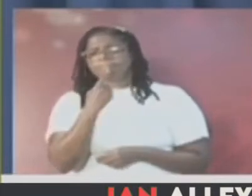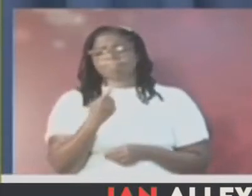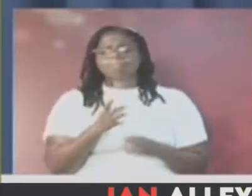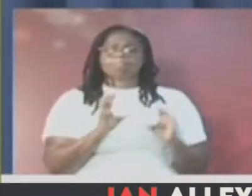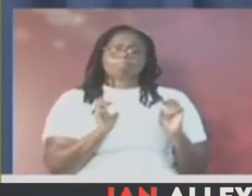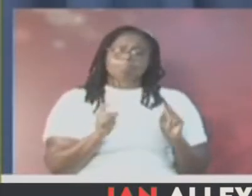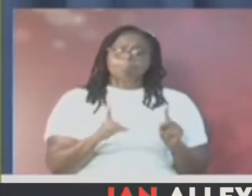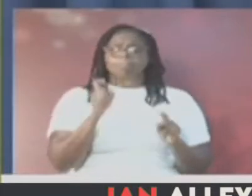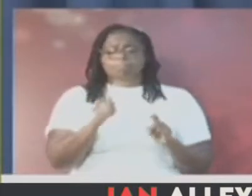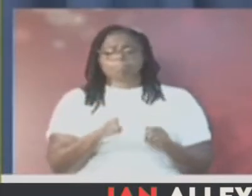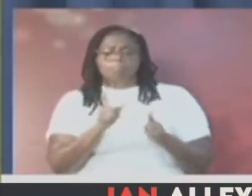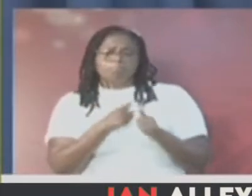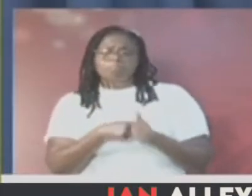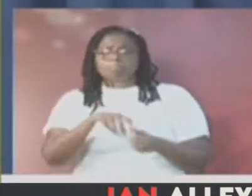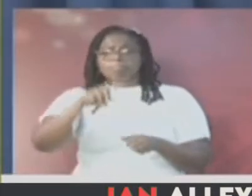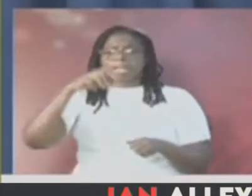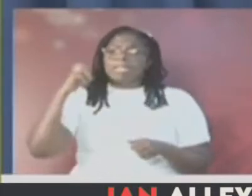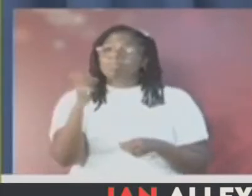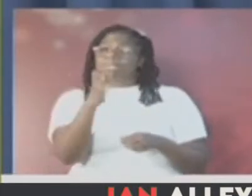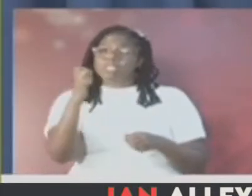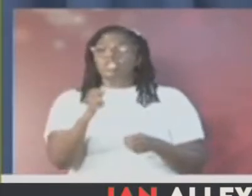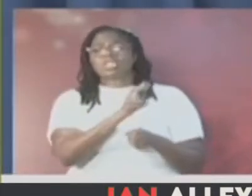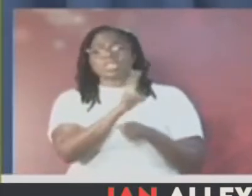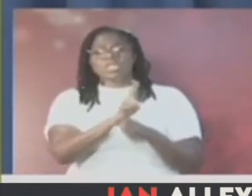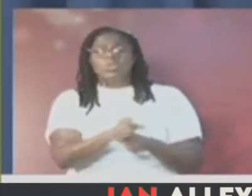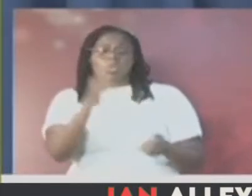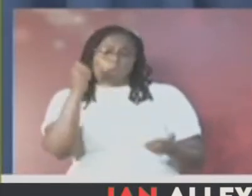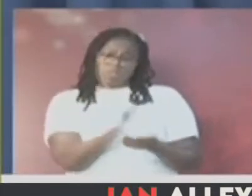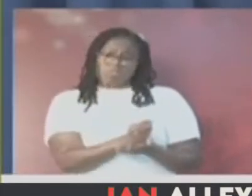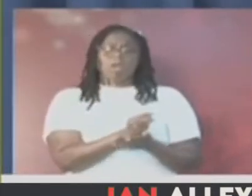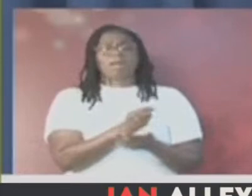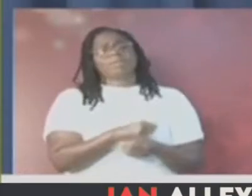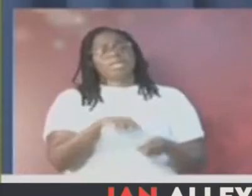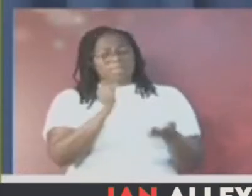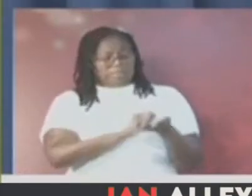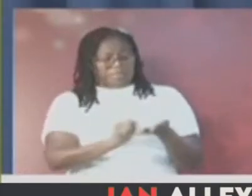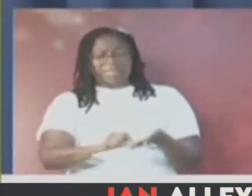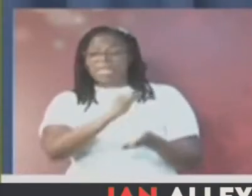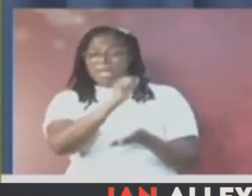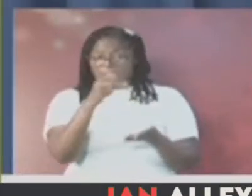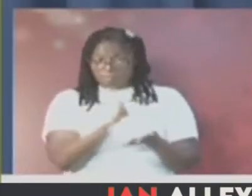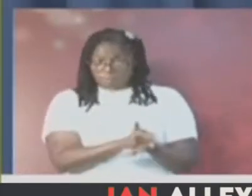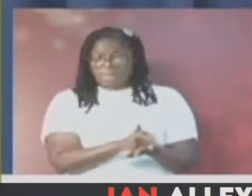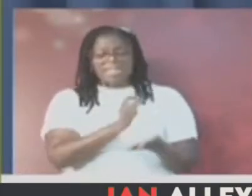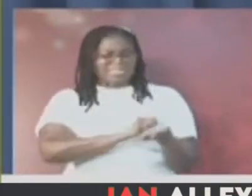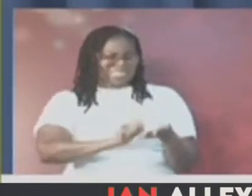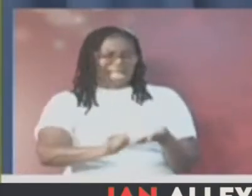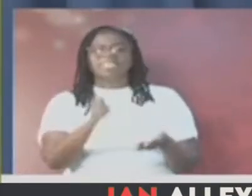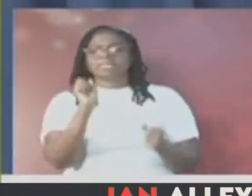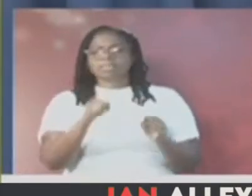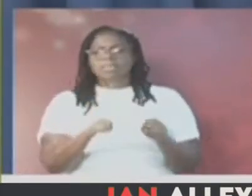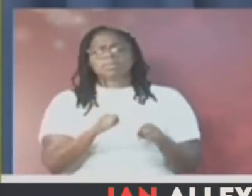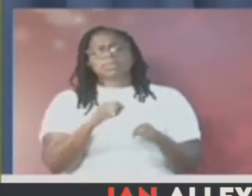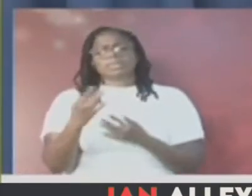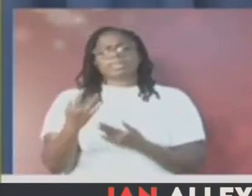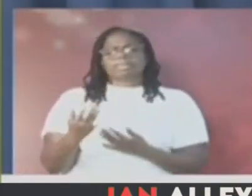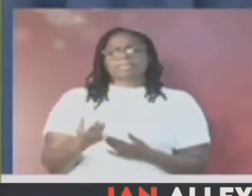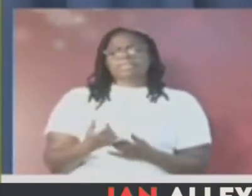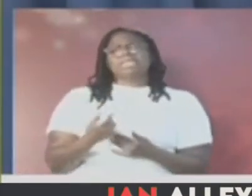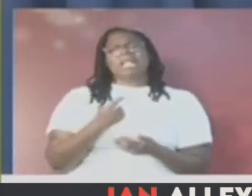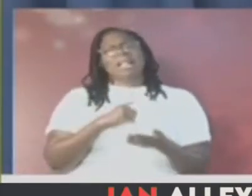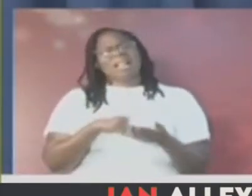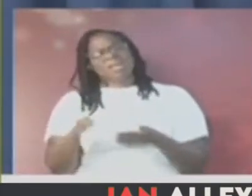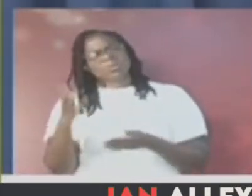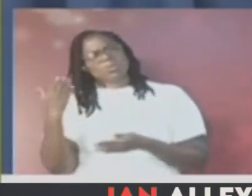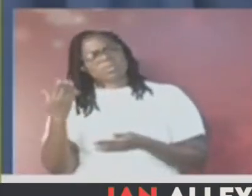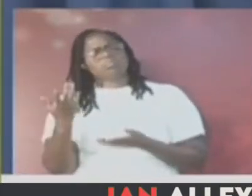use authorization to Sinopharm. It was initially due at the end of last week. My understanding